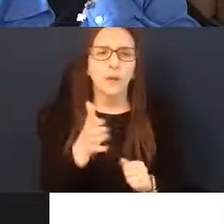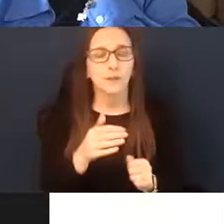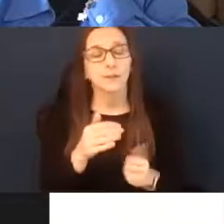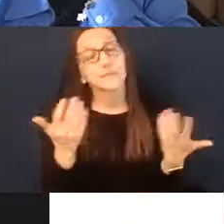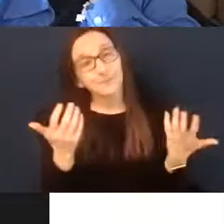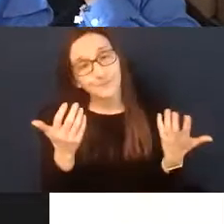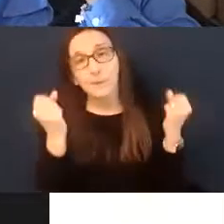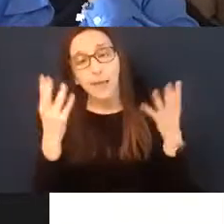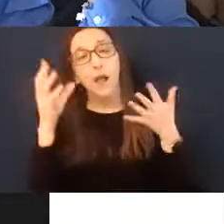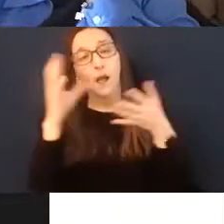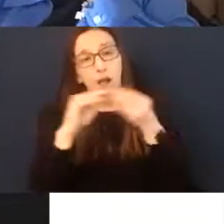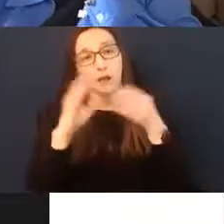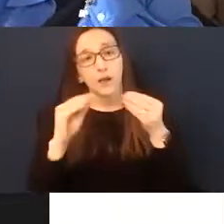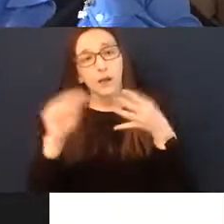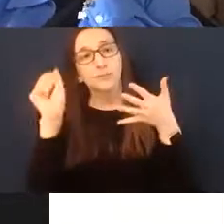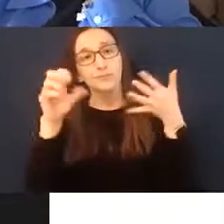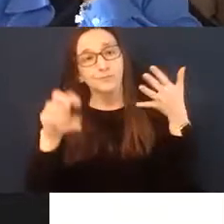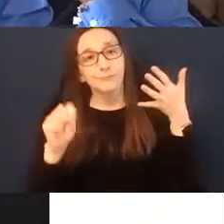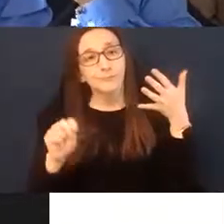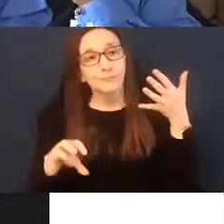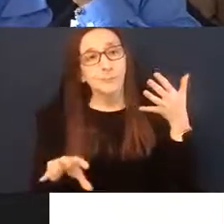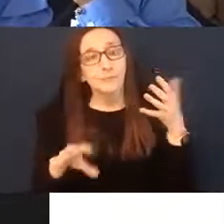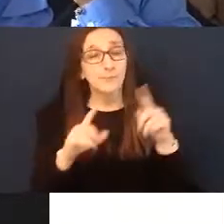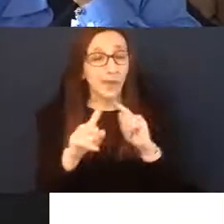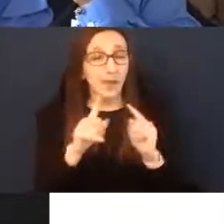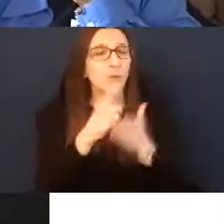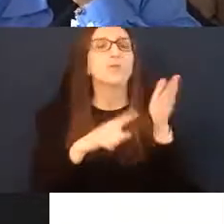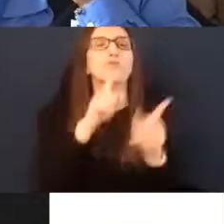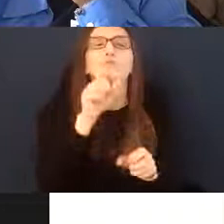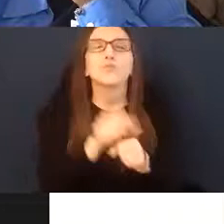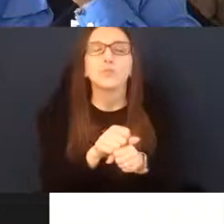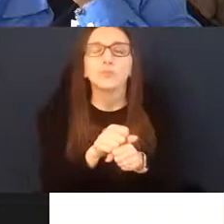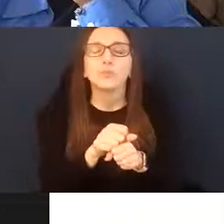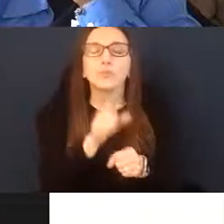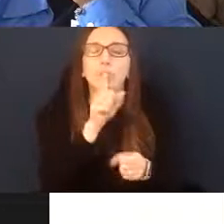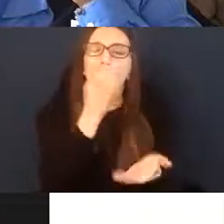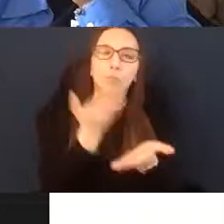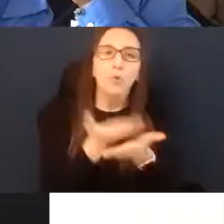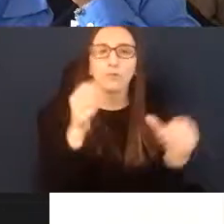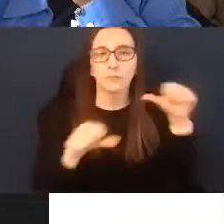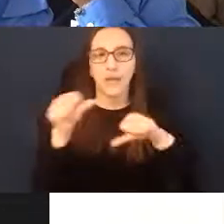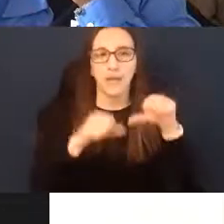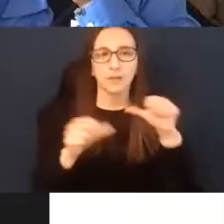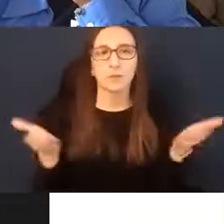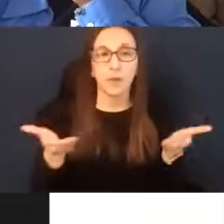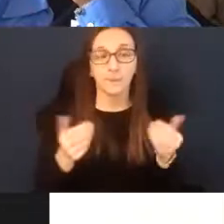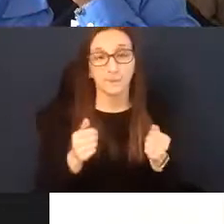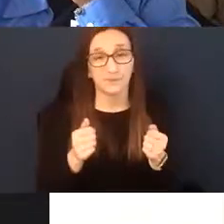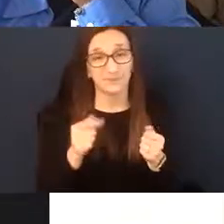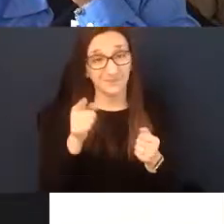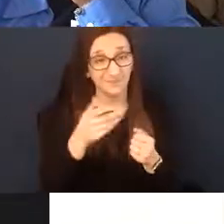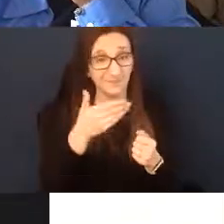on, but what do you really know is true? You know, it's not necessarily the best diet for